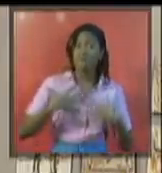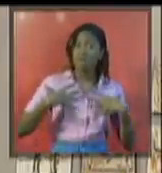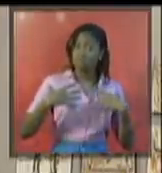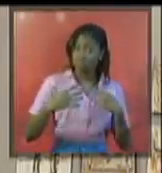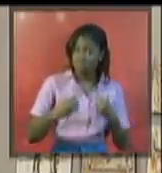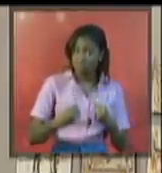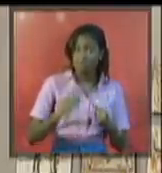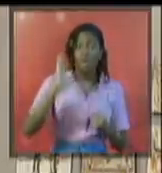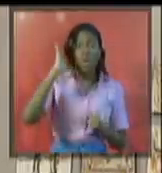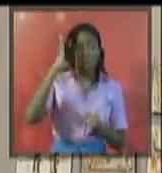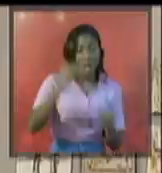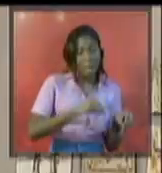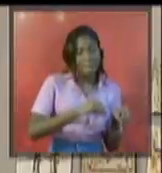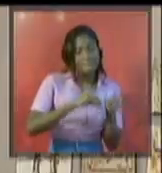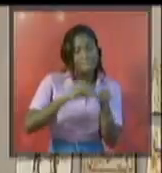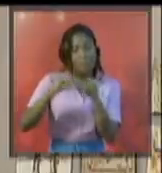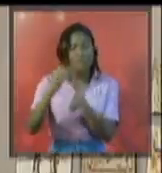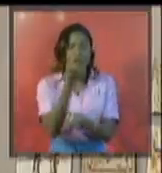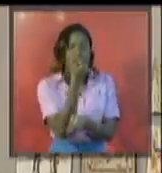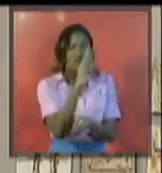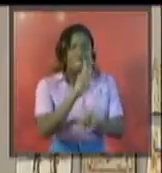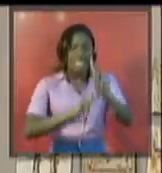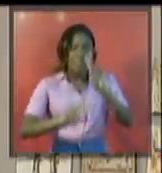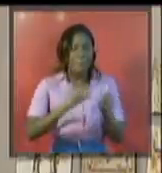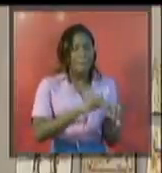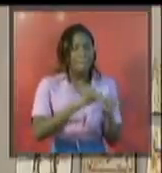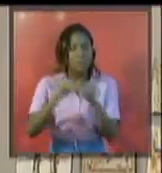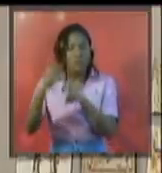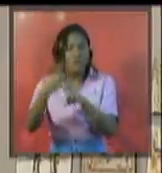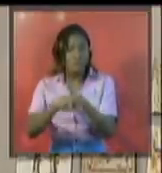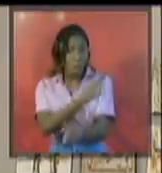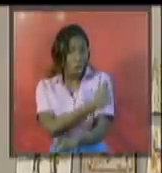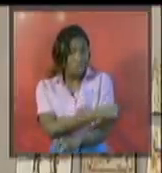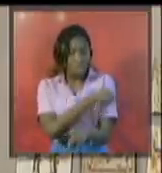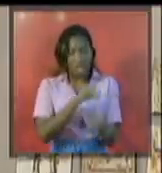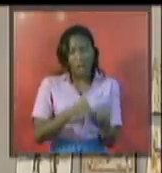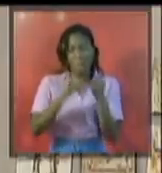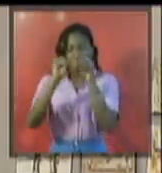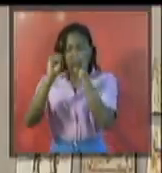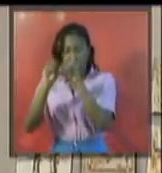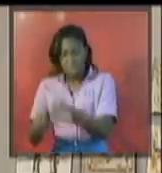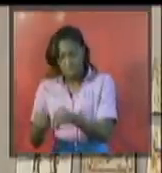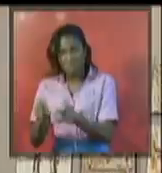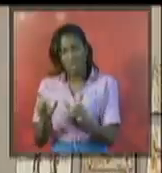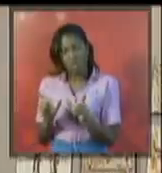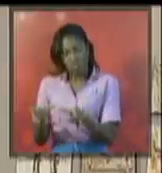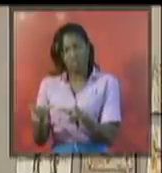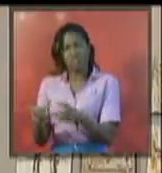hospitals at Cora and Couva to step-down facilities. And at our quarantine facilities,